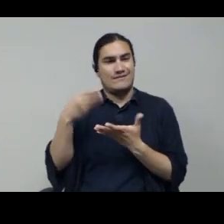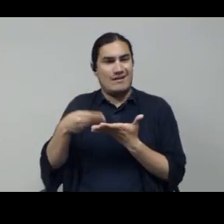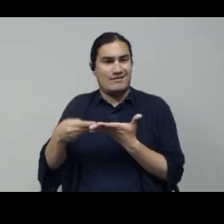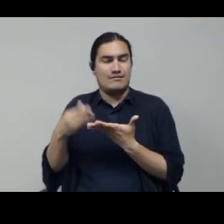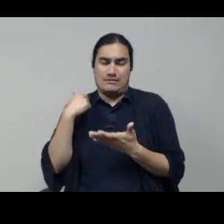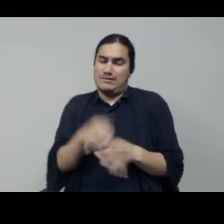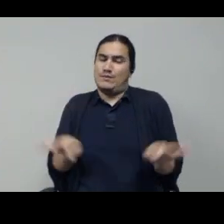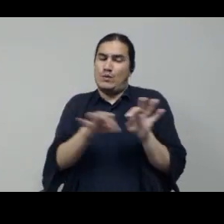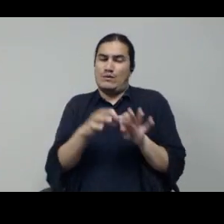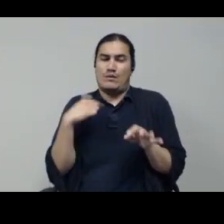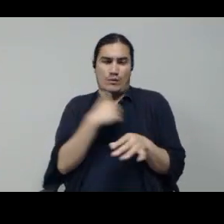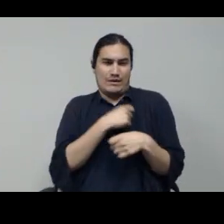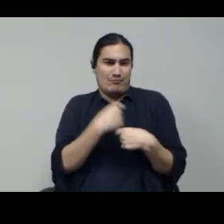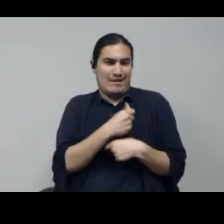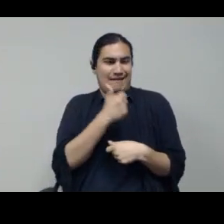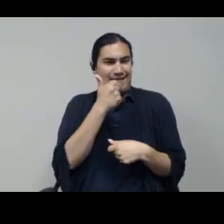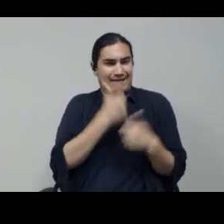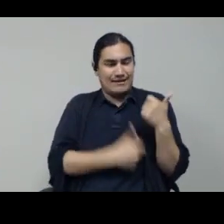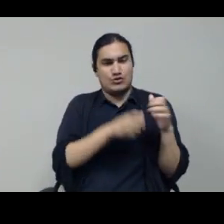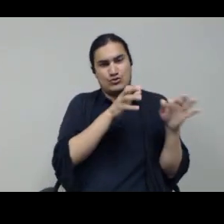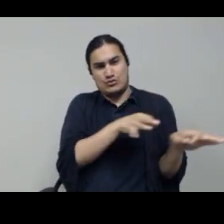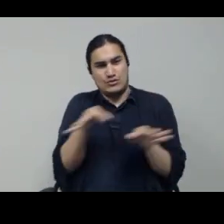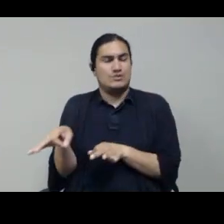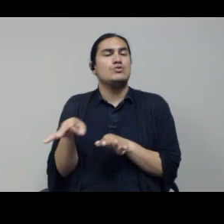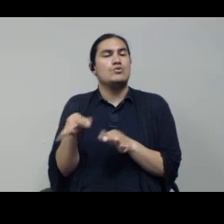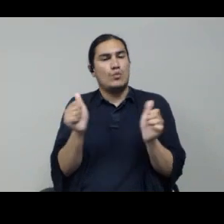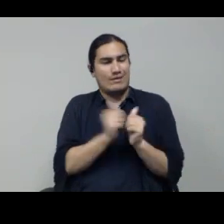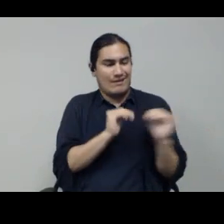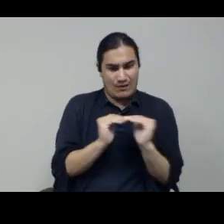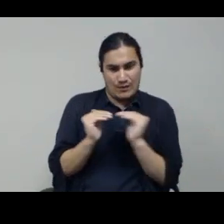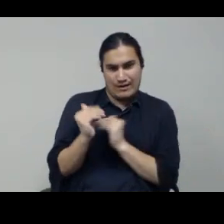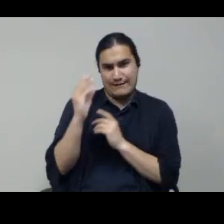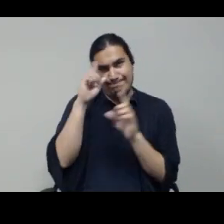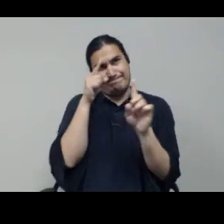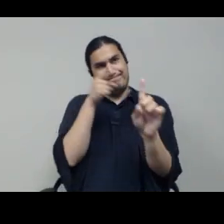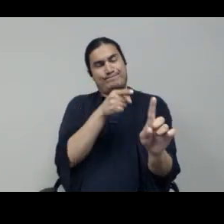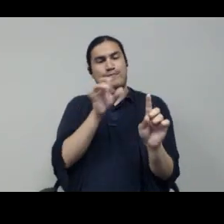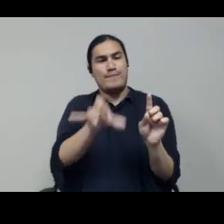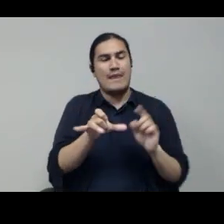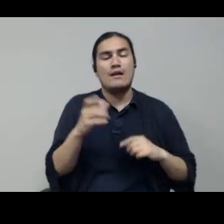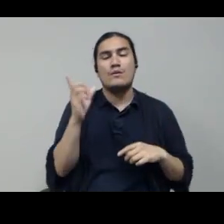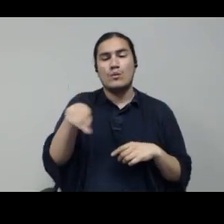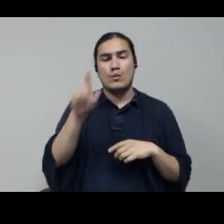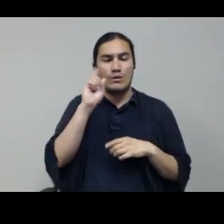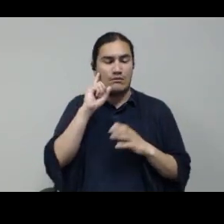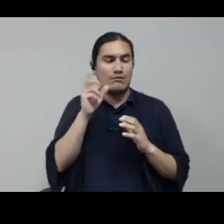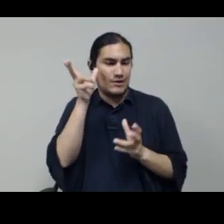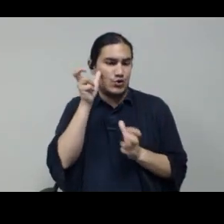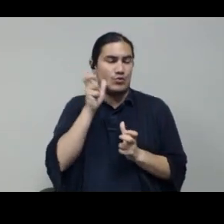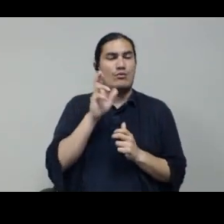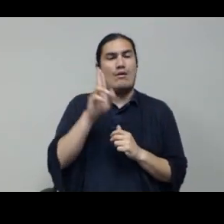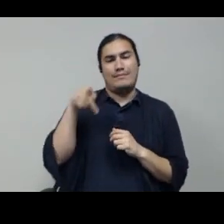we make every decision with equity top of mind. Later in the meeting, you will hear an update about the Equity